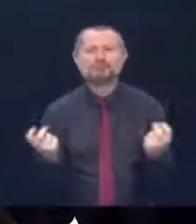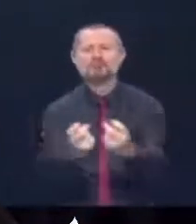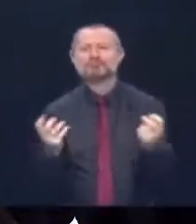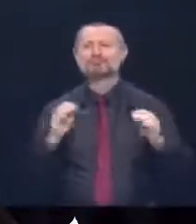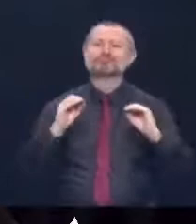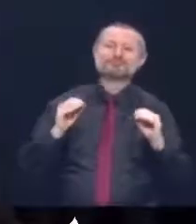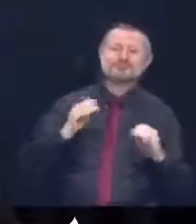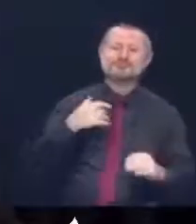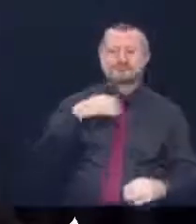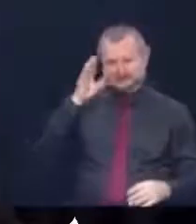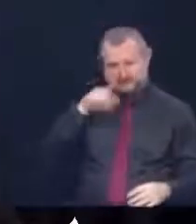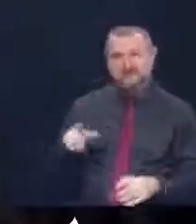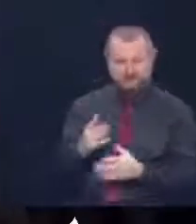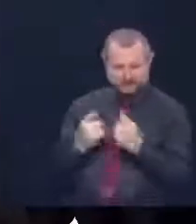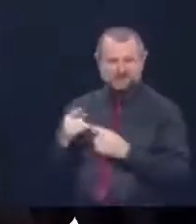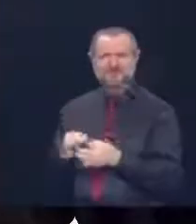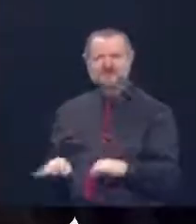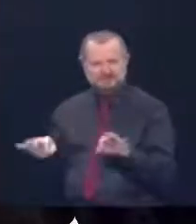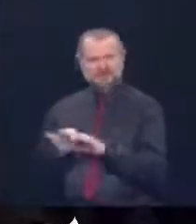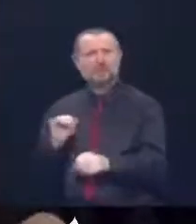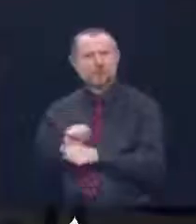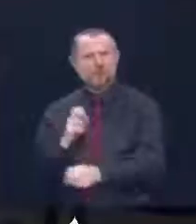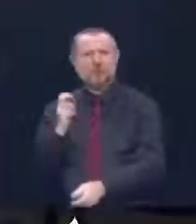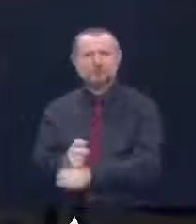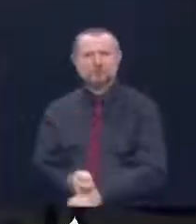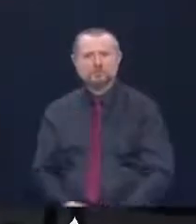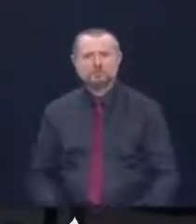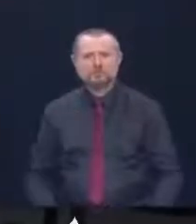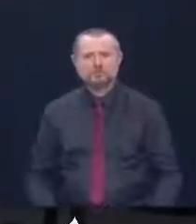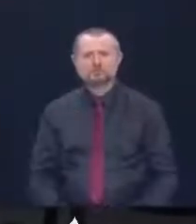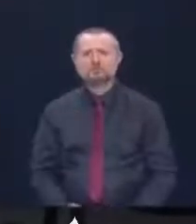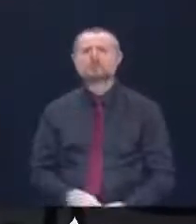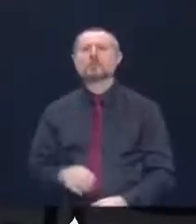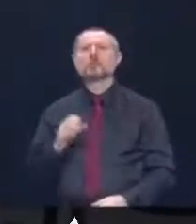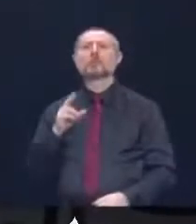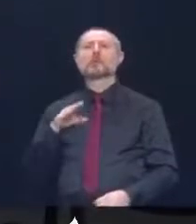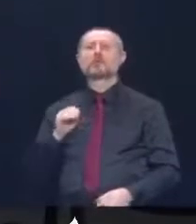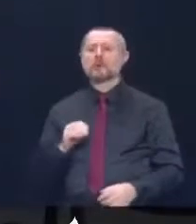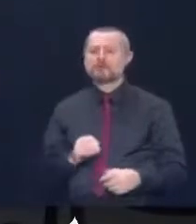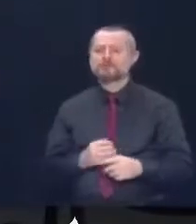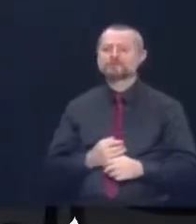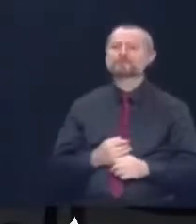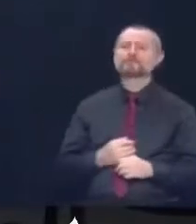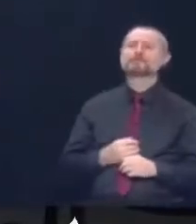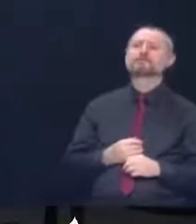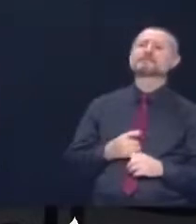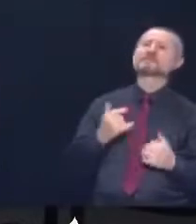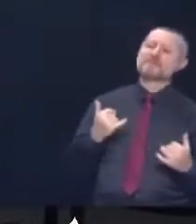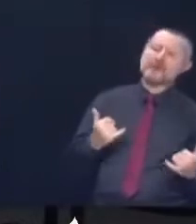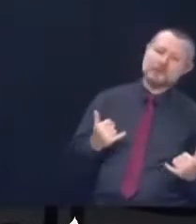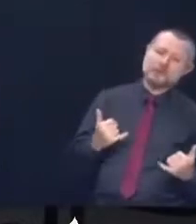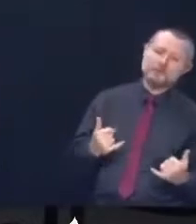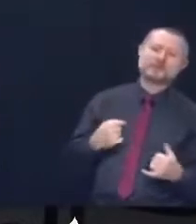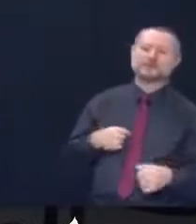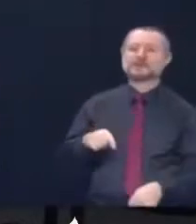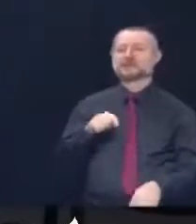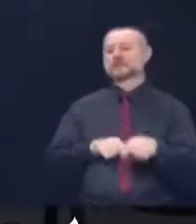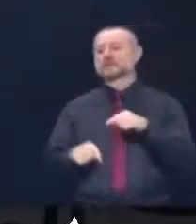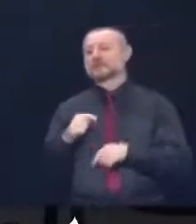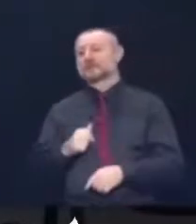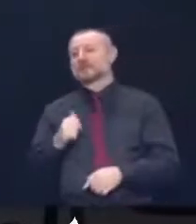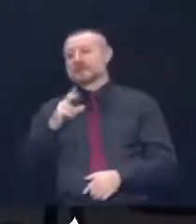and showed up the same, if not more, than others. Please think about thinking about Thanksgiving differently this